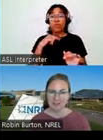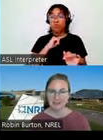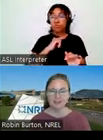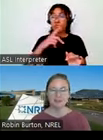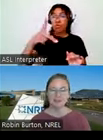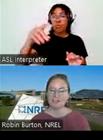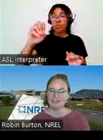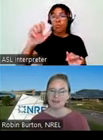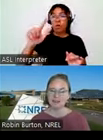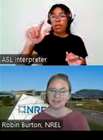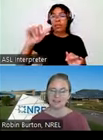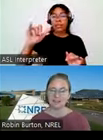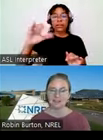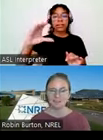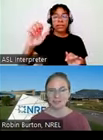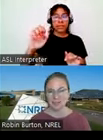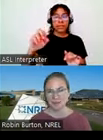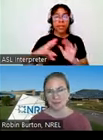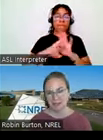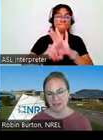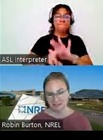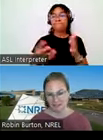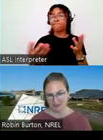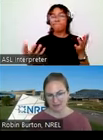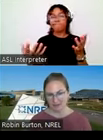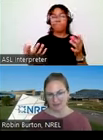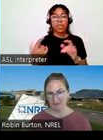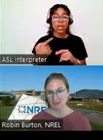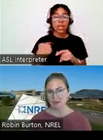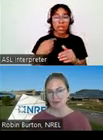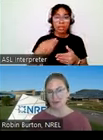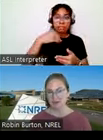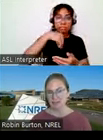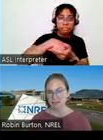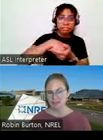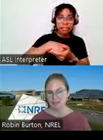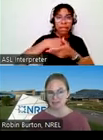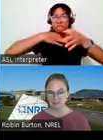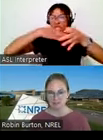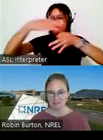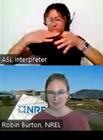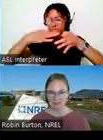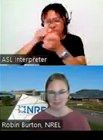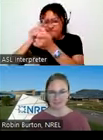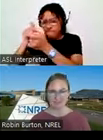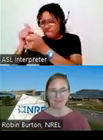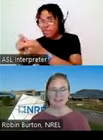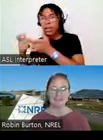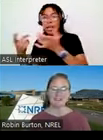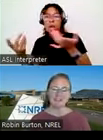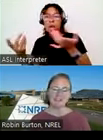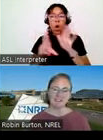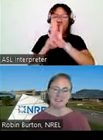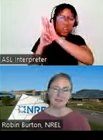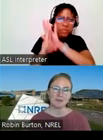recommendations. We're not developing a detailed implementation plan as part of the study or making specific investment recommendations.